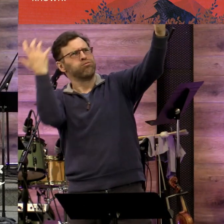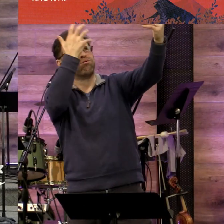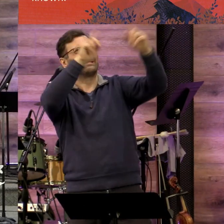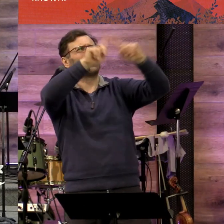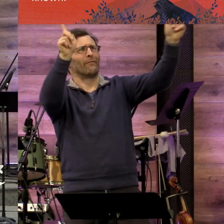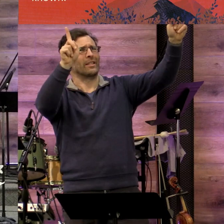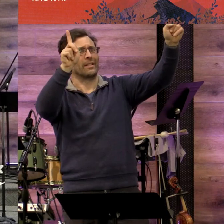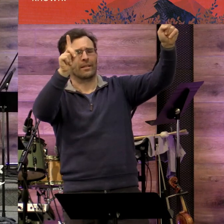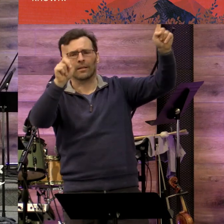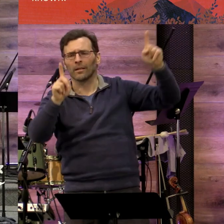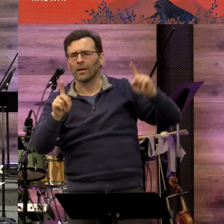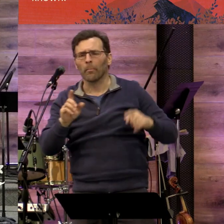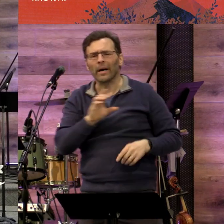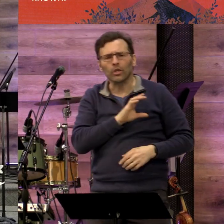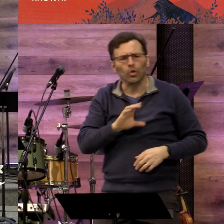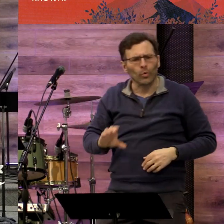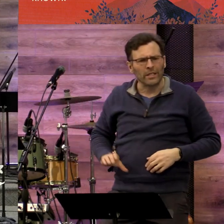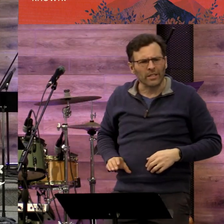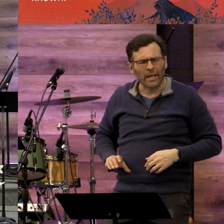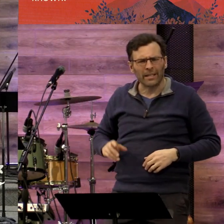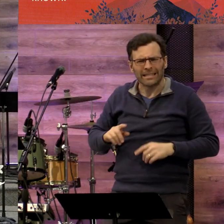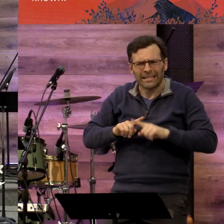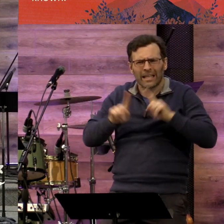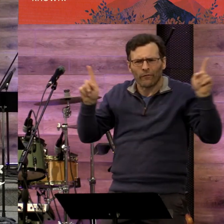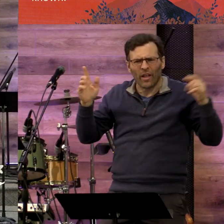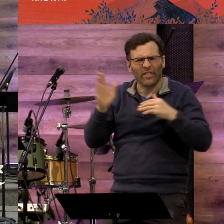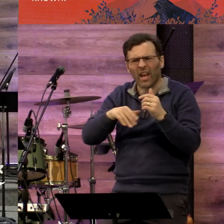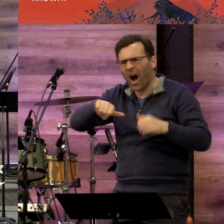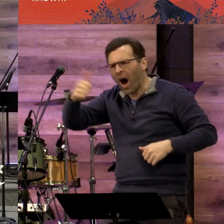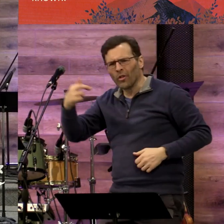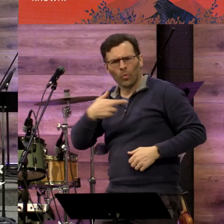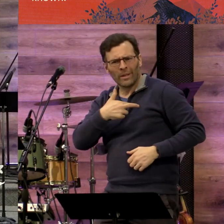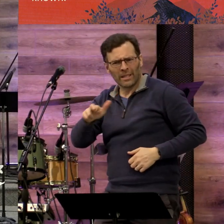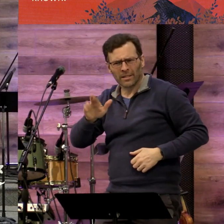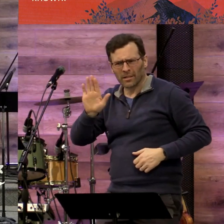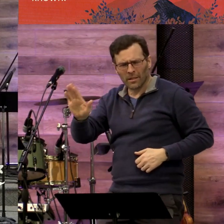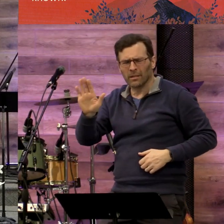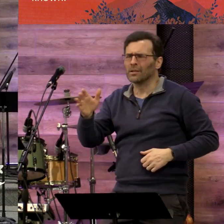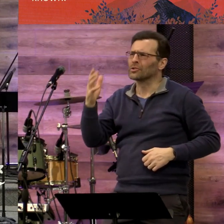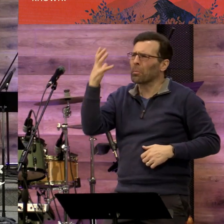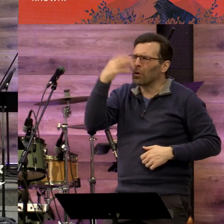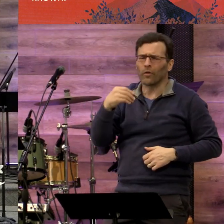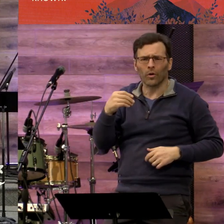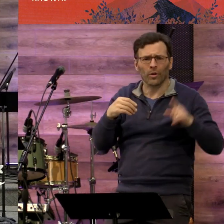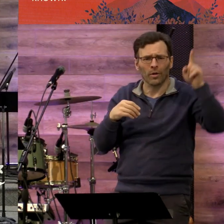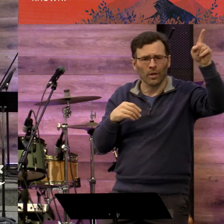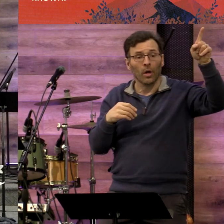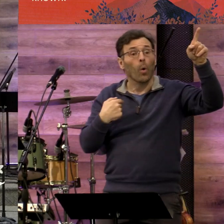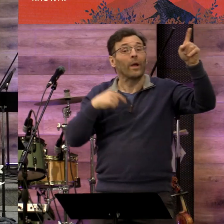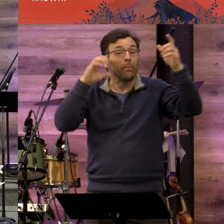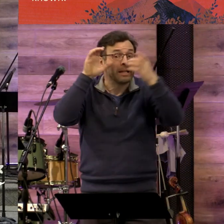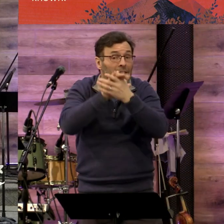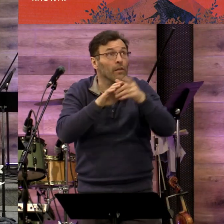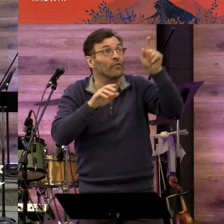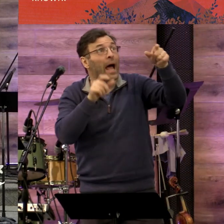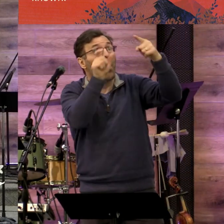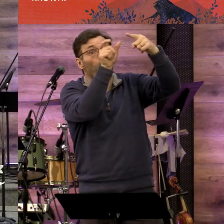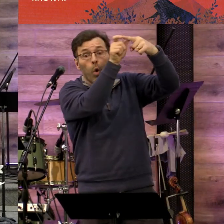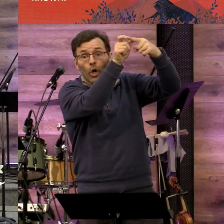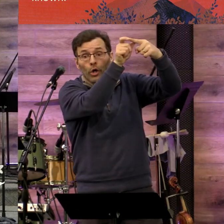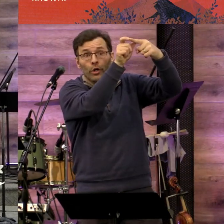But what makes Christianity so distinct, so radical, so beautiful is that we believe that that